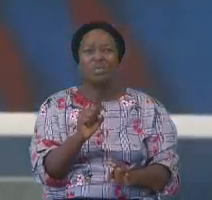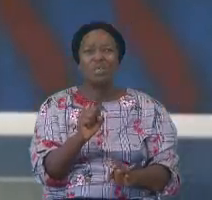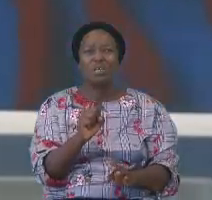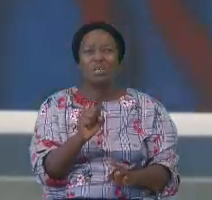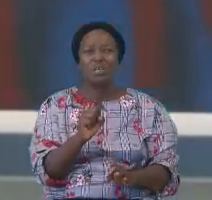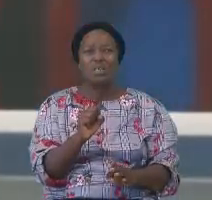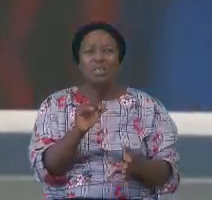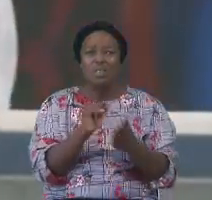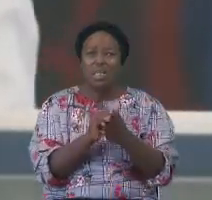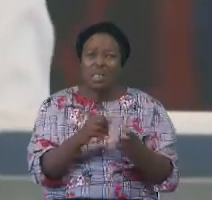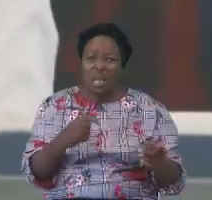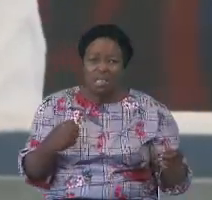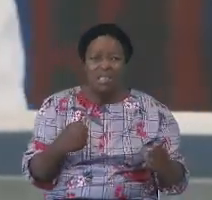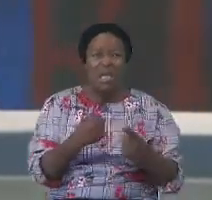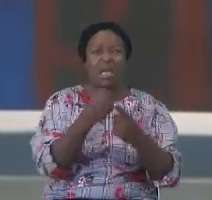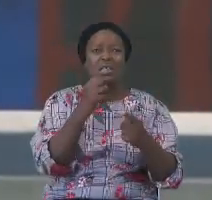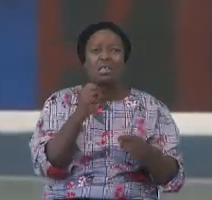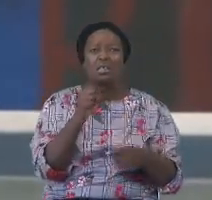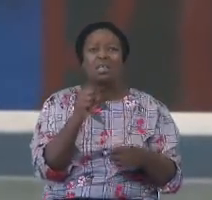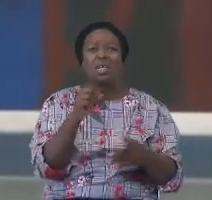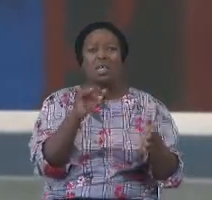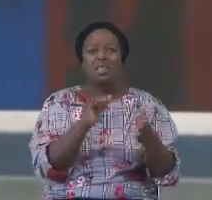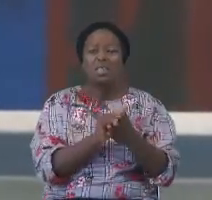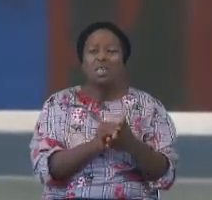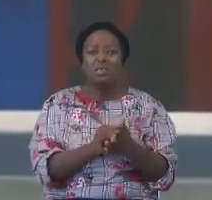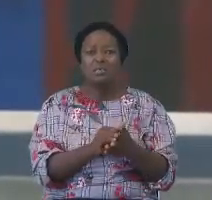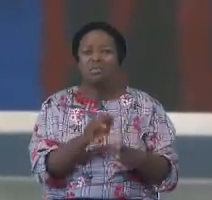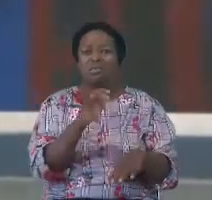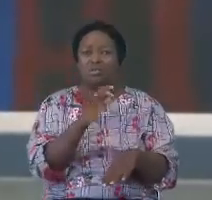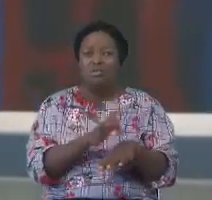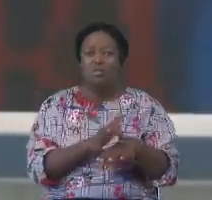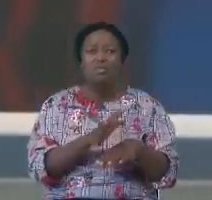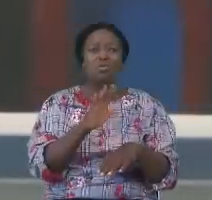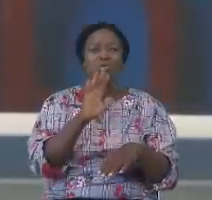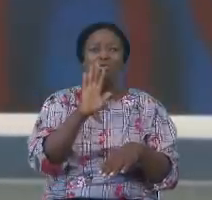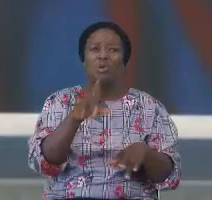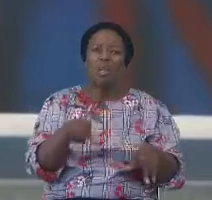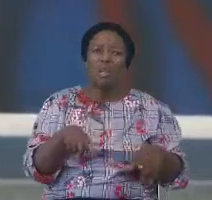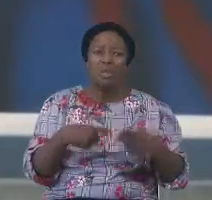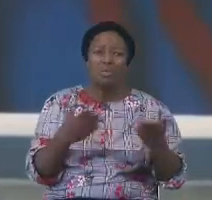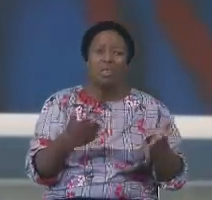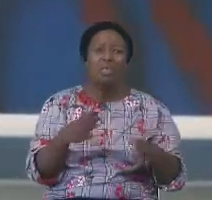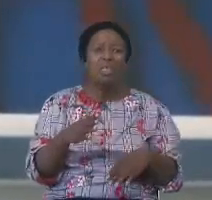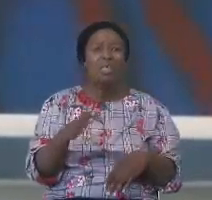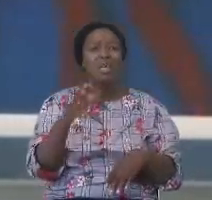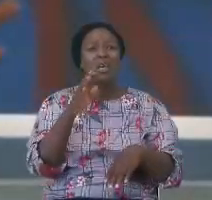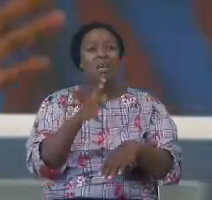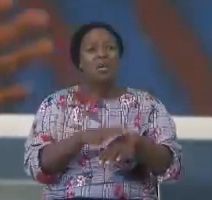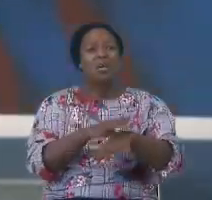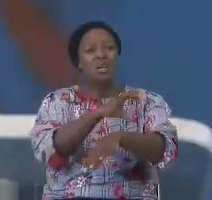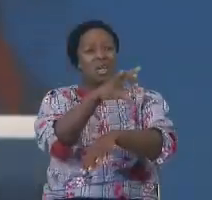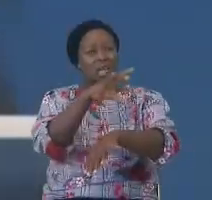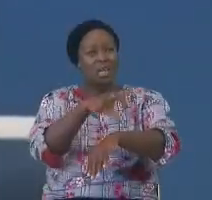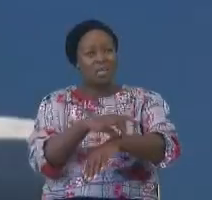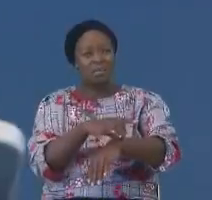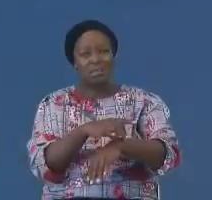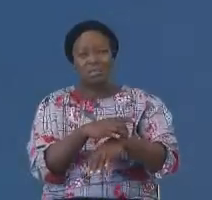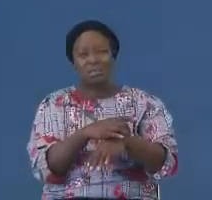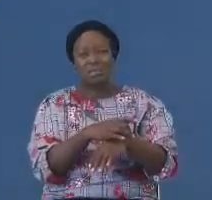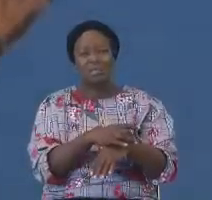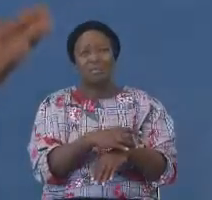that torments the troubles that attacks that afflicts